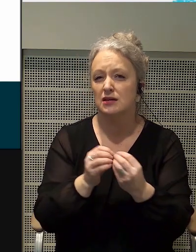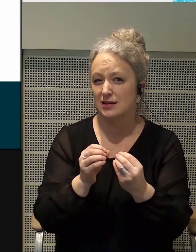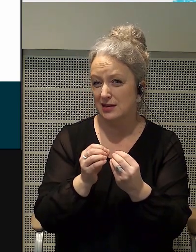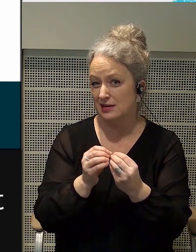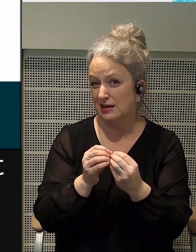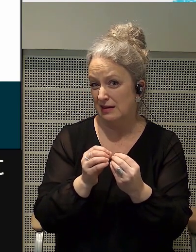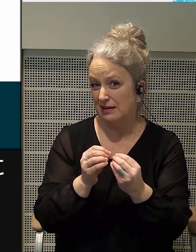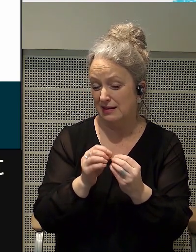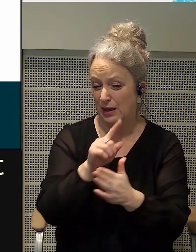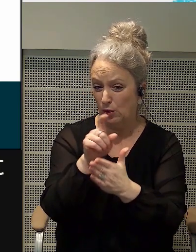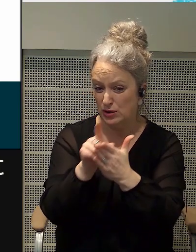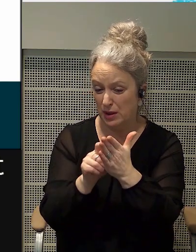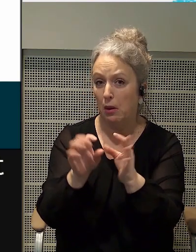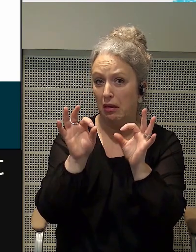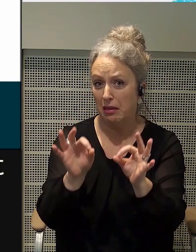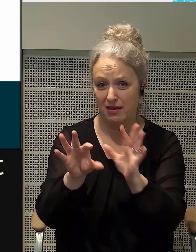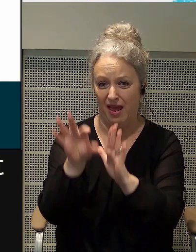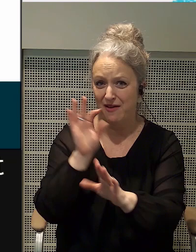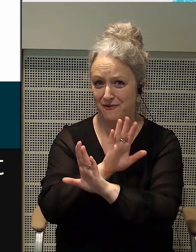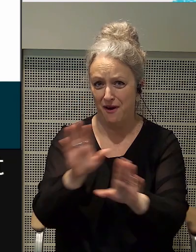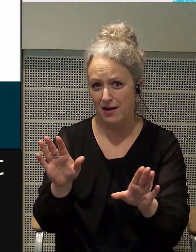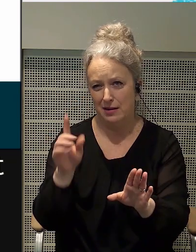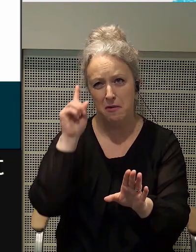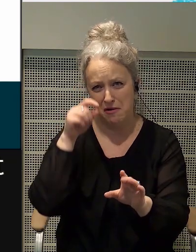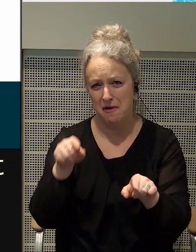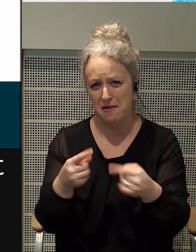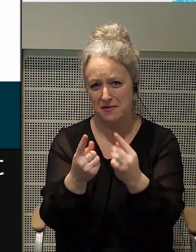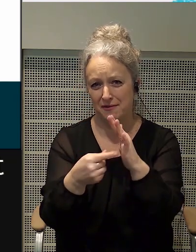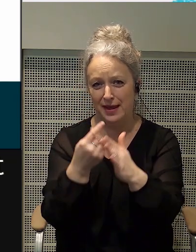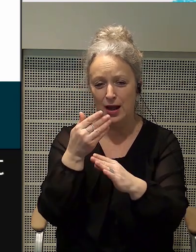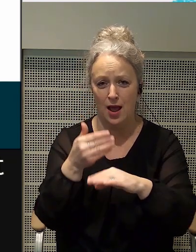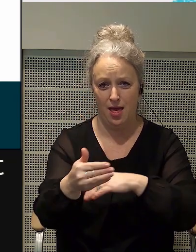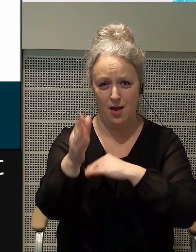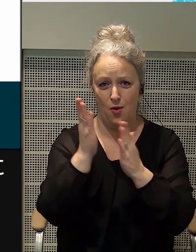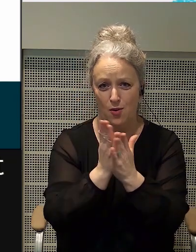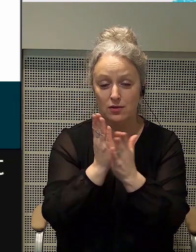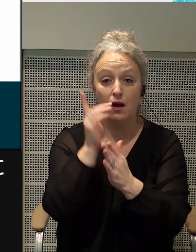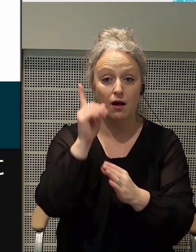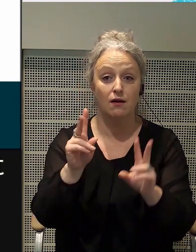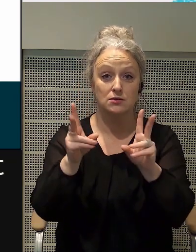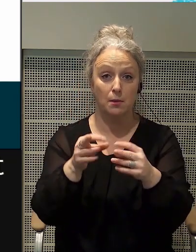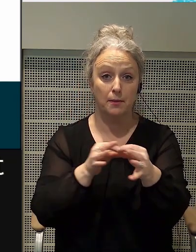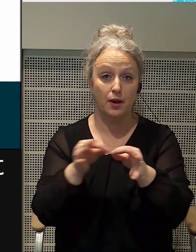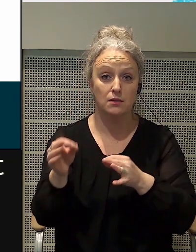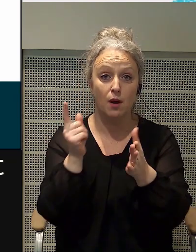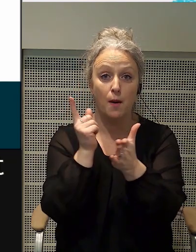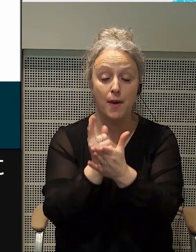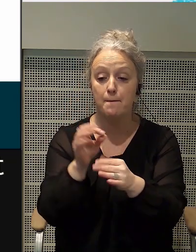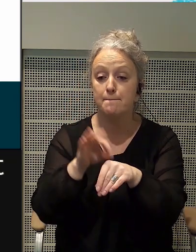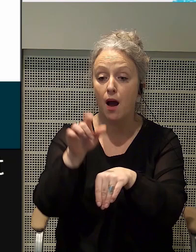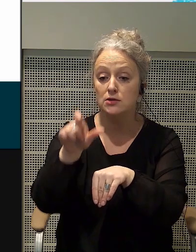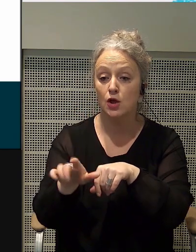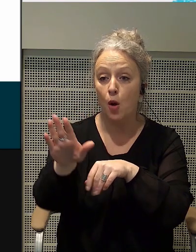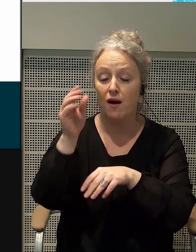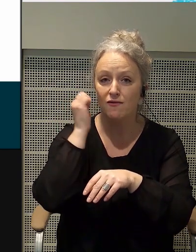But beside patients, we also have parents and siblings. And we can use it in research, but we can also use it in clinic, because what's more